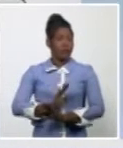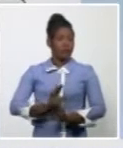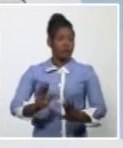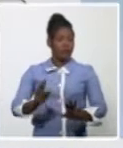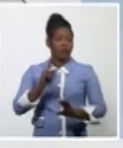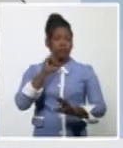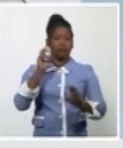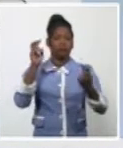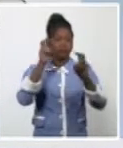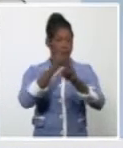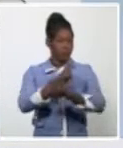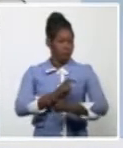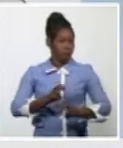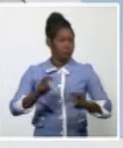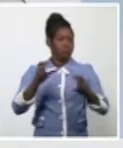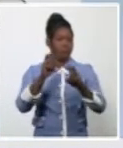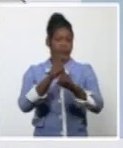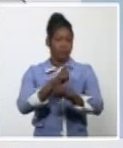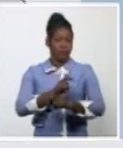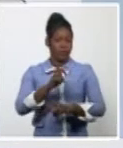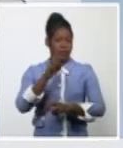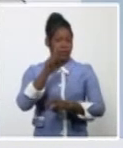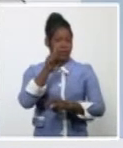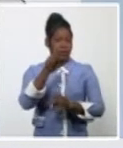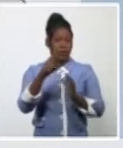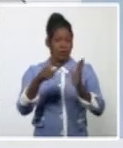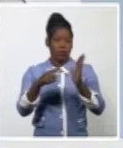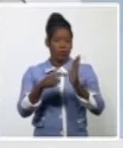samples processed yesterday.